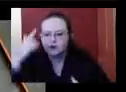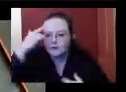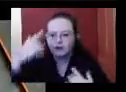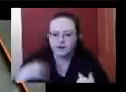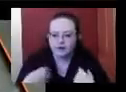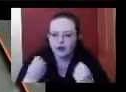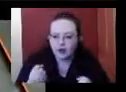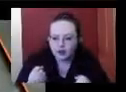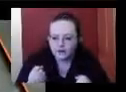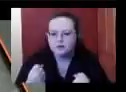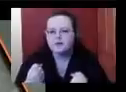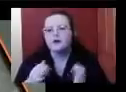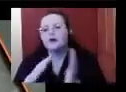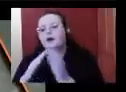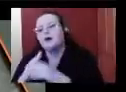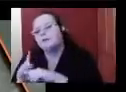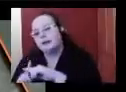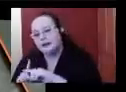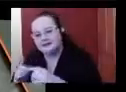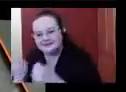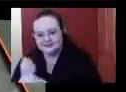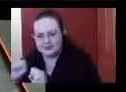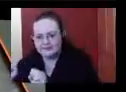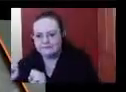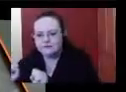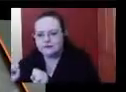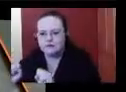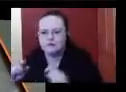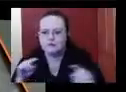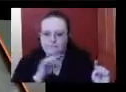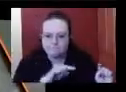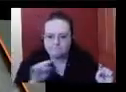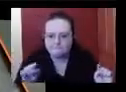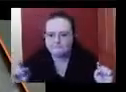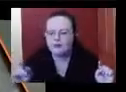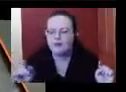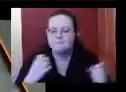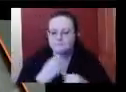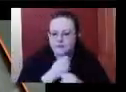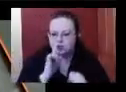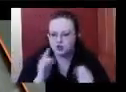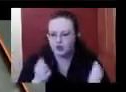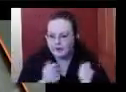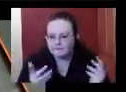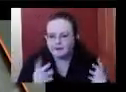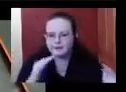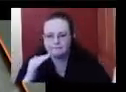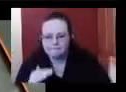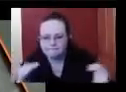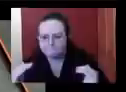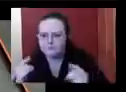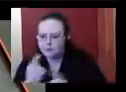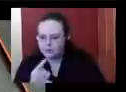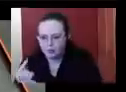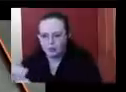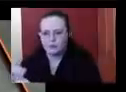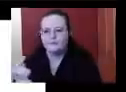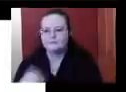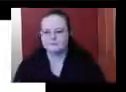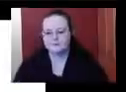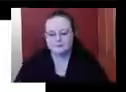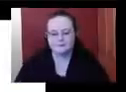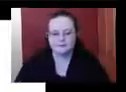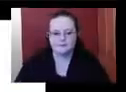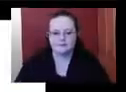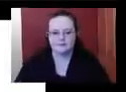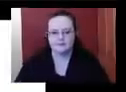health, and the safety measures required to reduce the chances of COVID-19 entering and circulating in our schools.